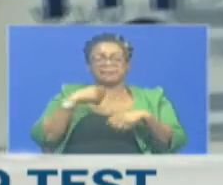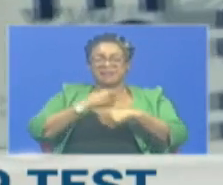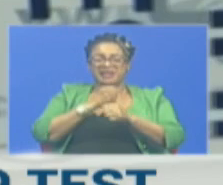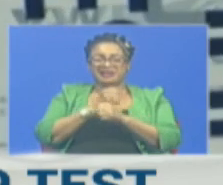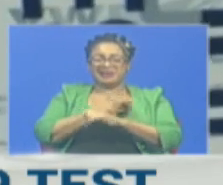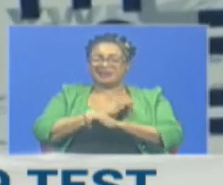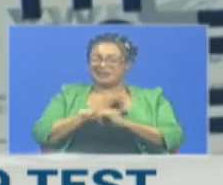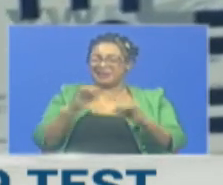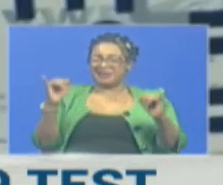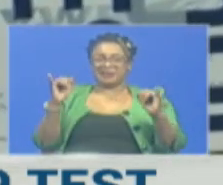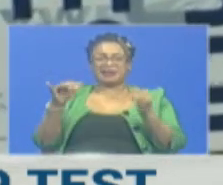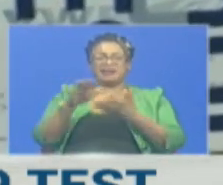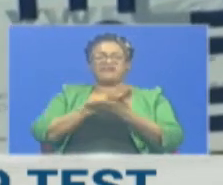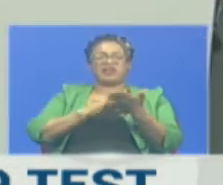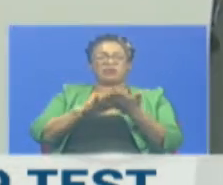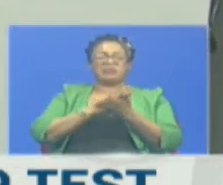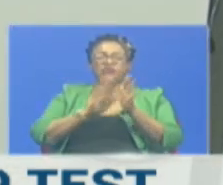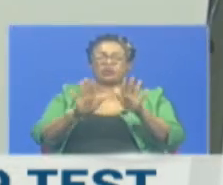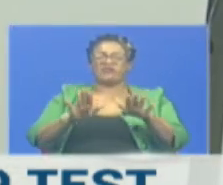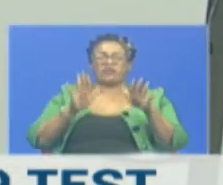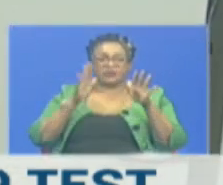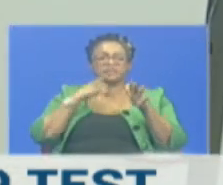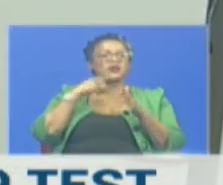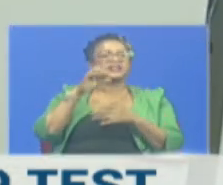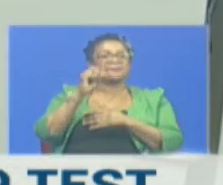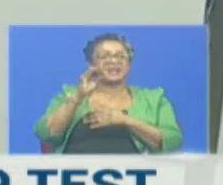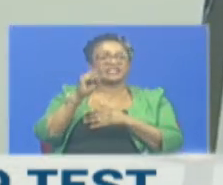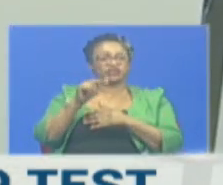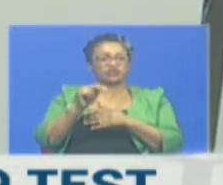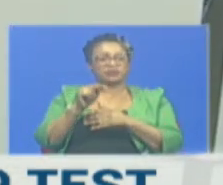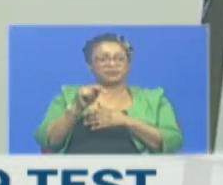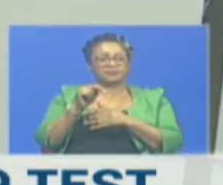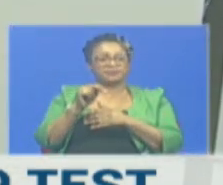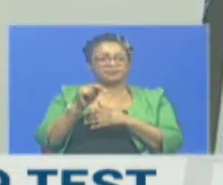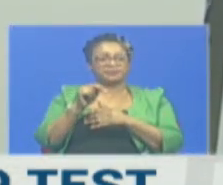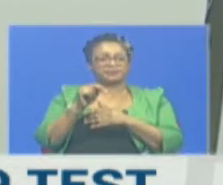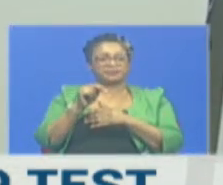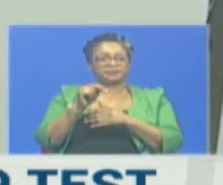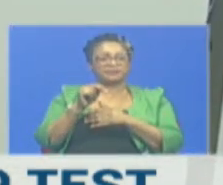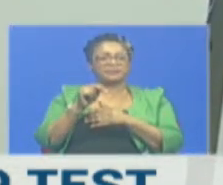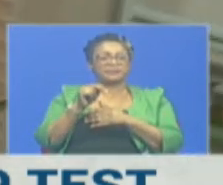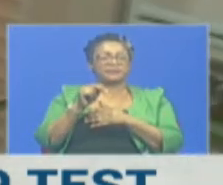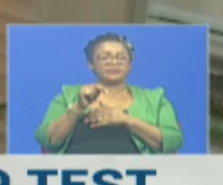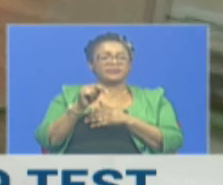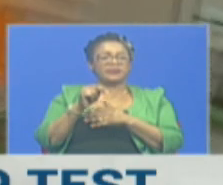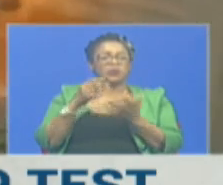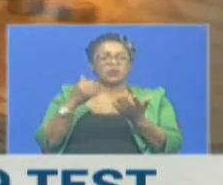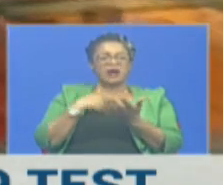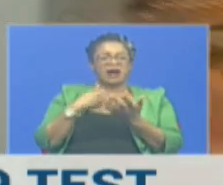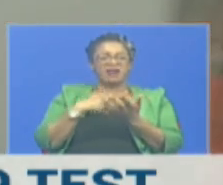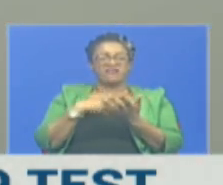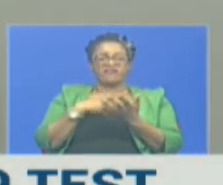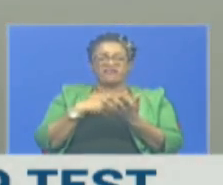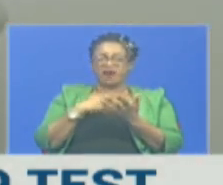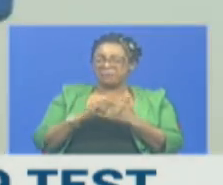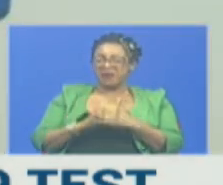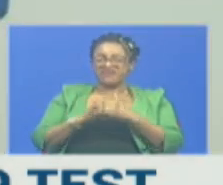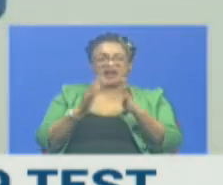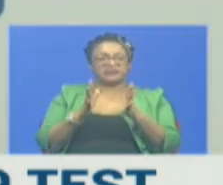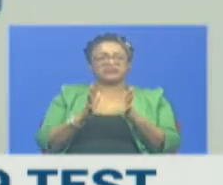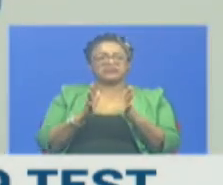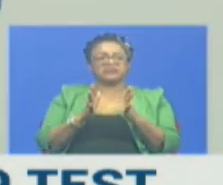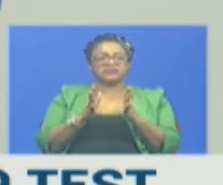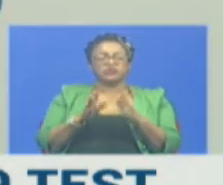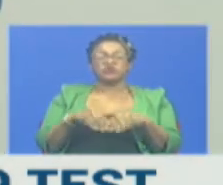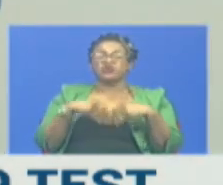avoid contamination of any kind. It is supplemented with a buffer. Buffers are to give the